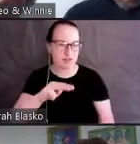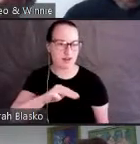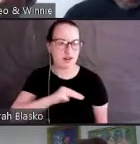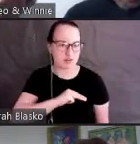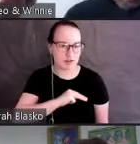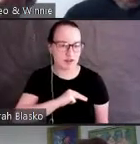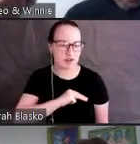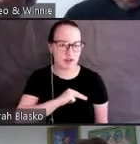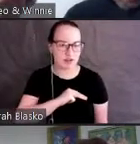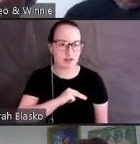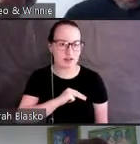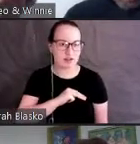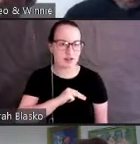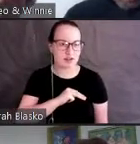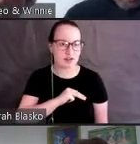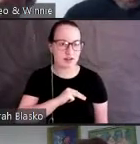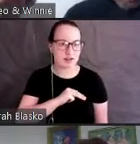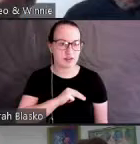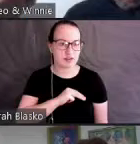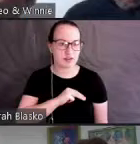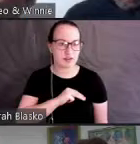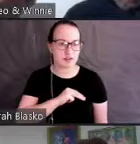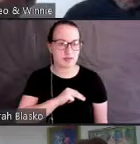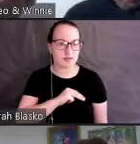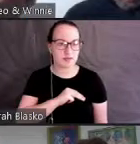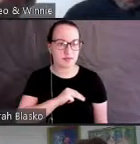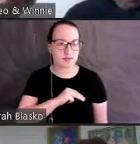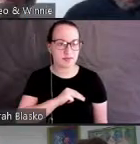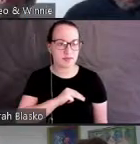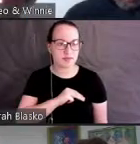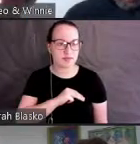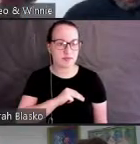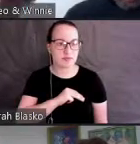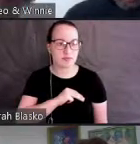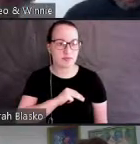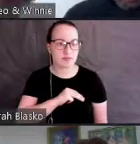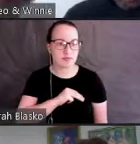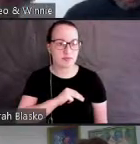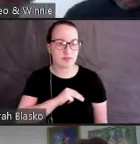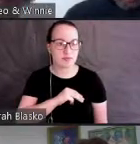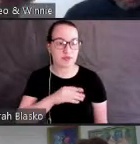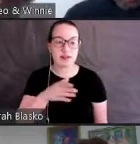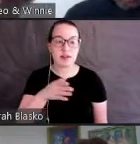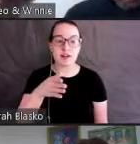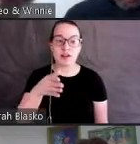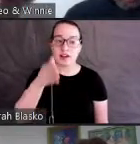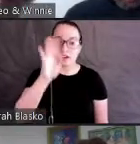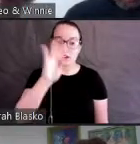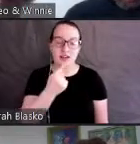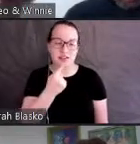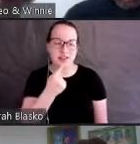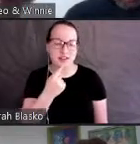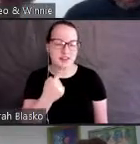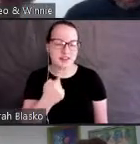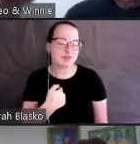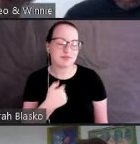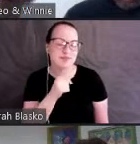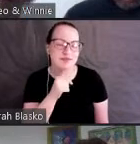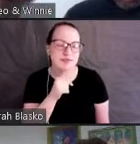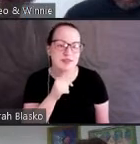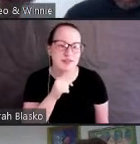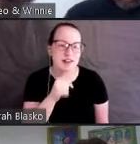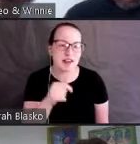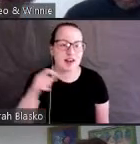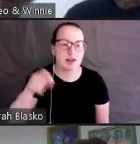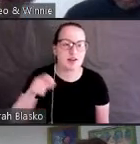God that says, I don't need to challenge the forces of darkness with the plan and the strategies of